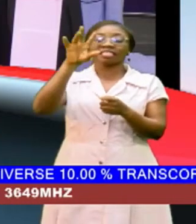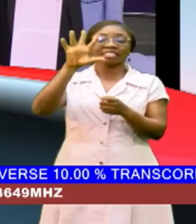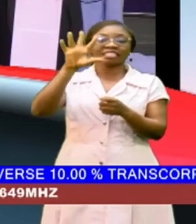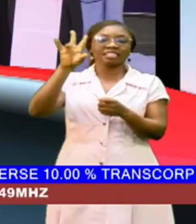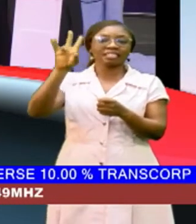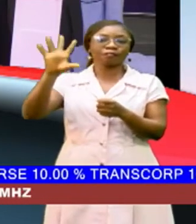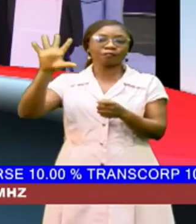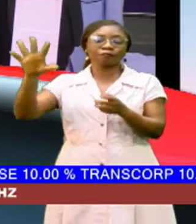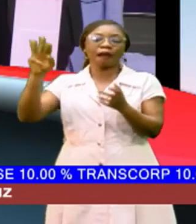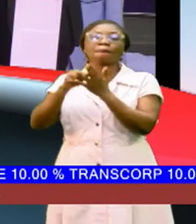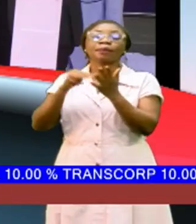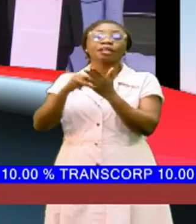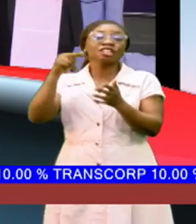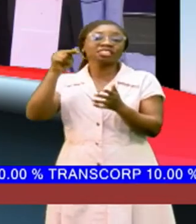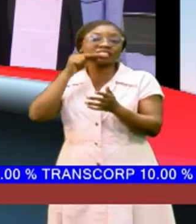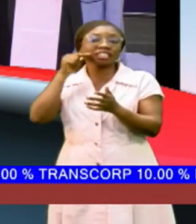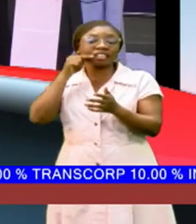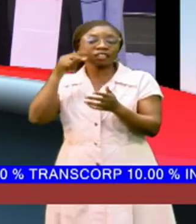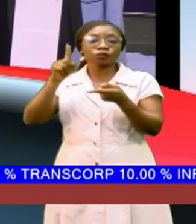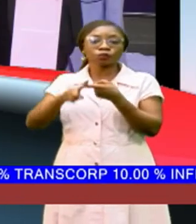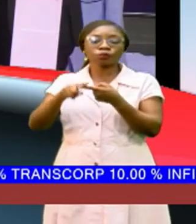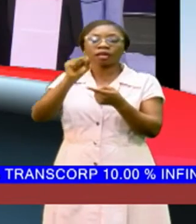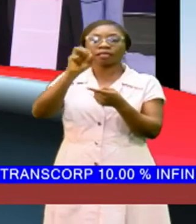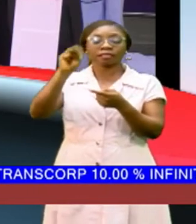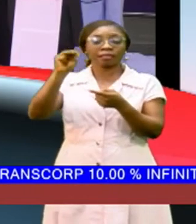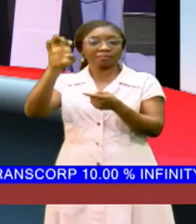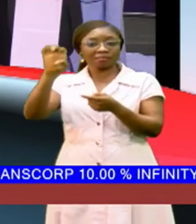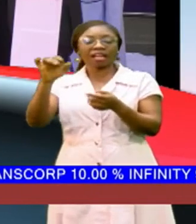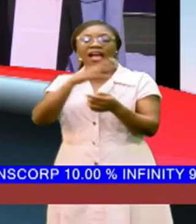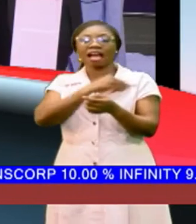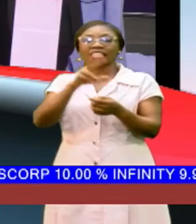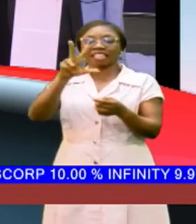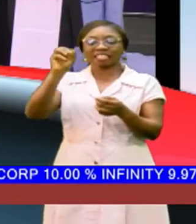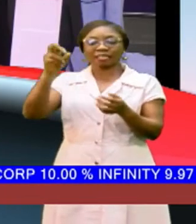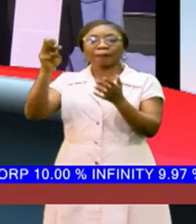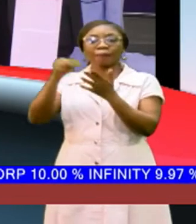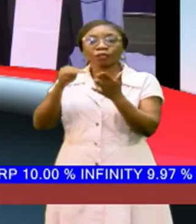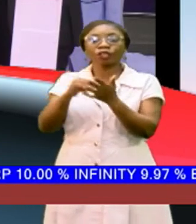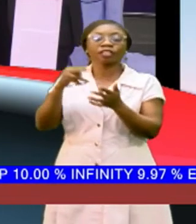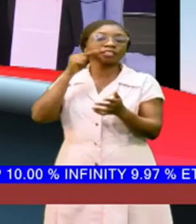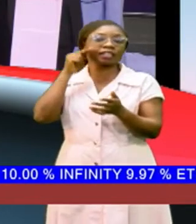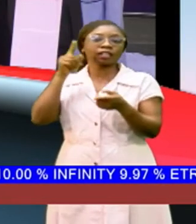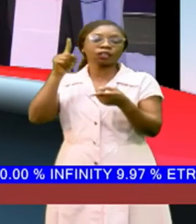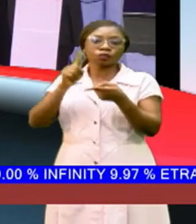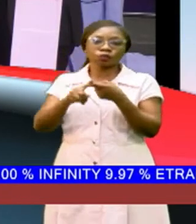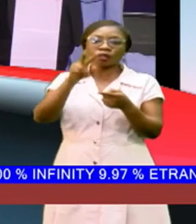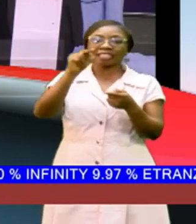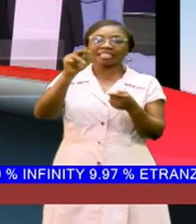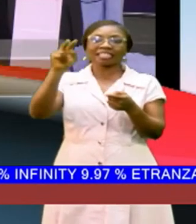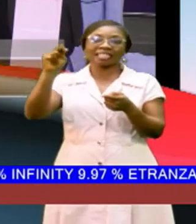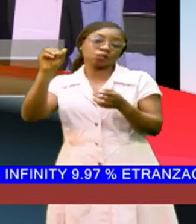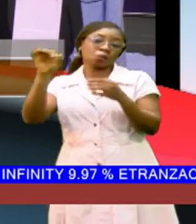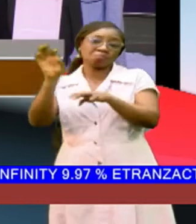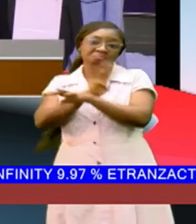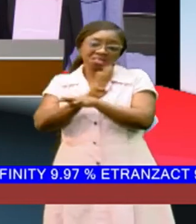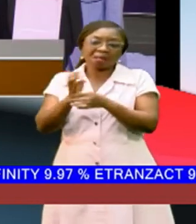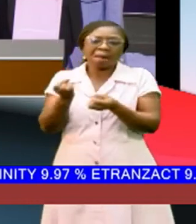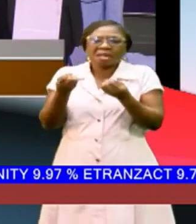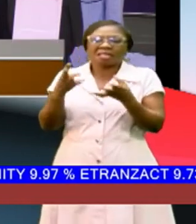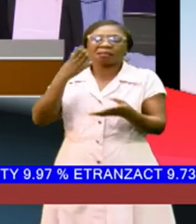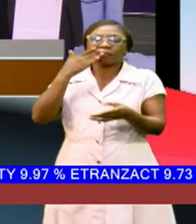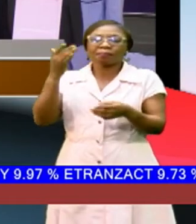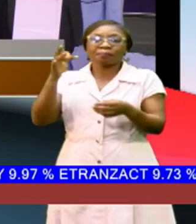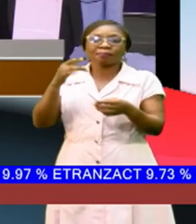small and medium enterprises and 30 million naira to nano businesses across the country, many believe is a promise